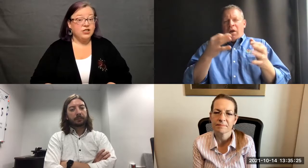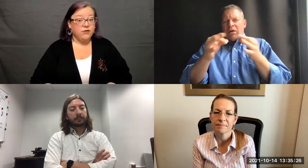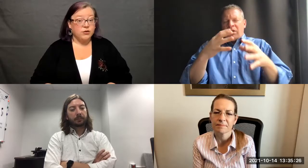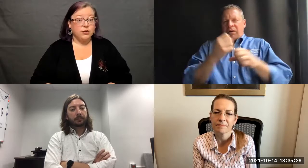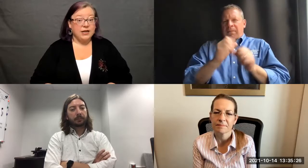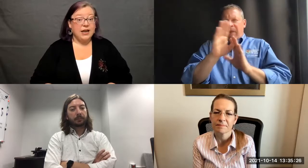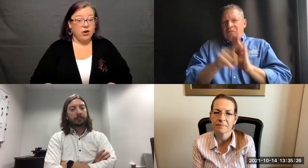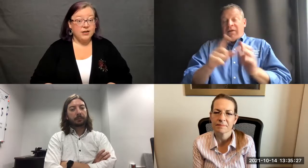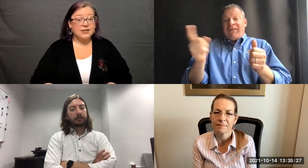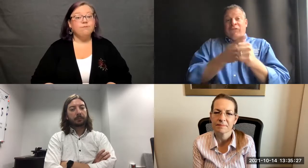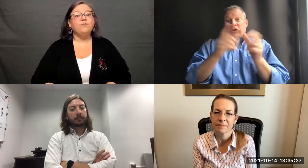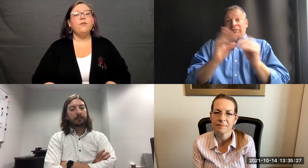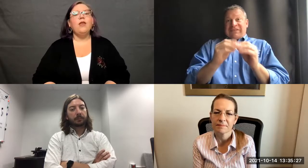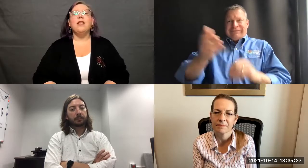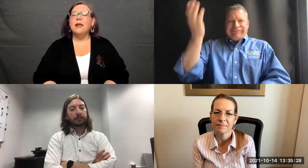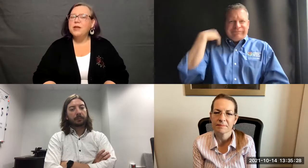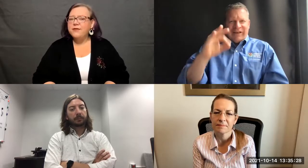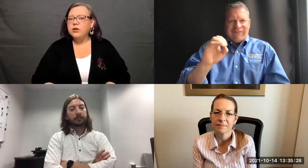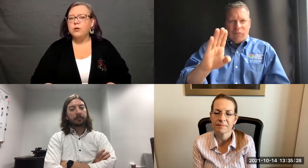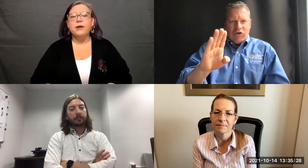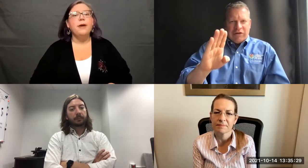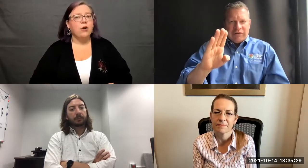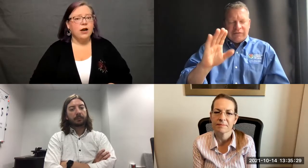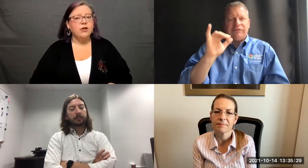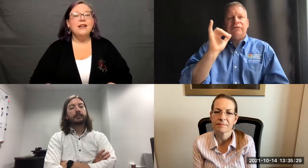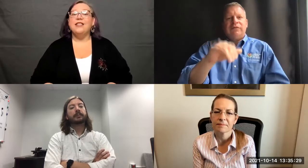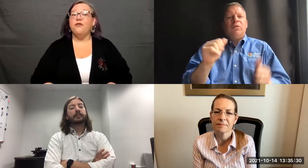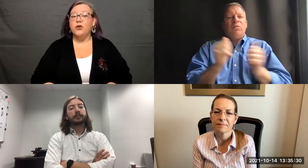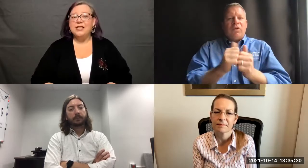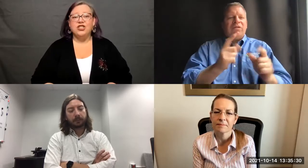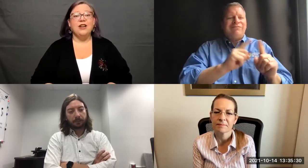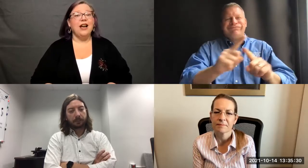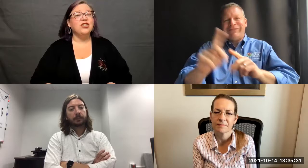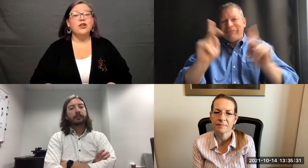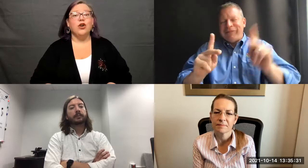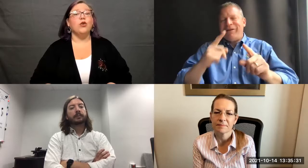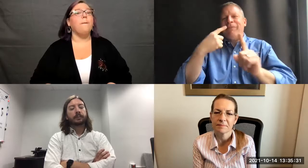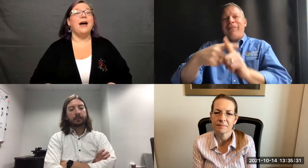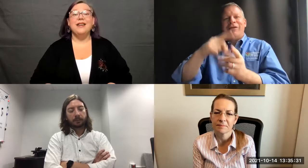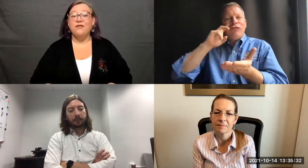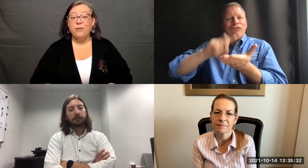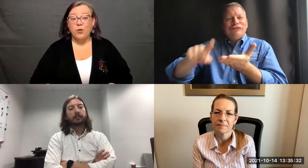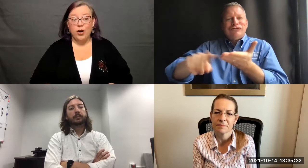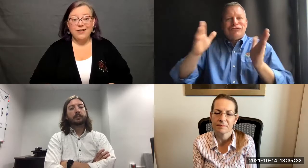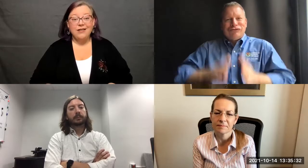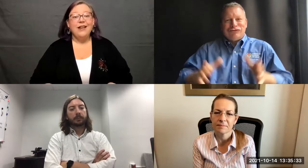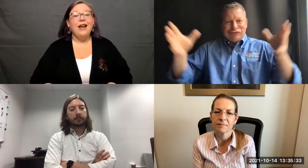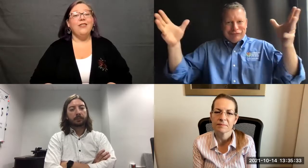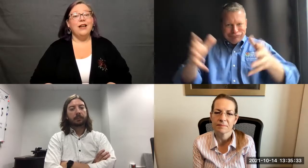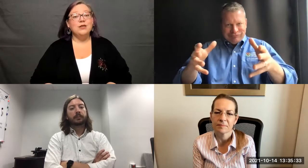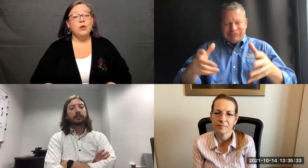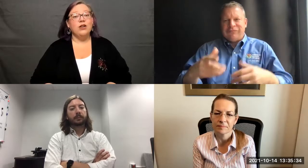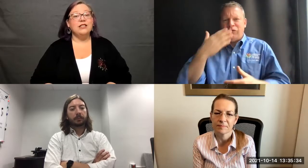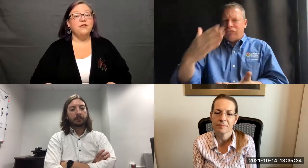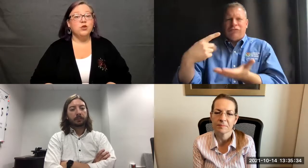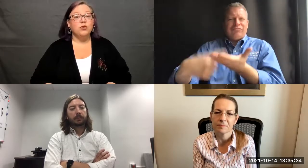for each of those three areas. Let me give you a little bit of background. The first session actually occurred back in February, and